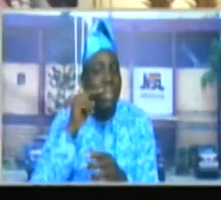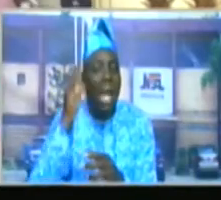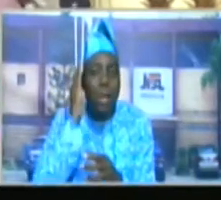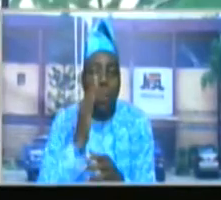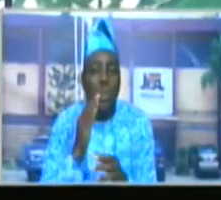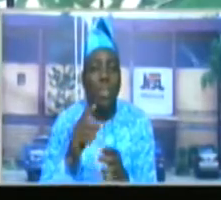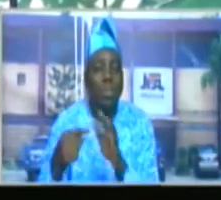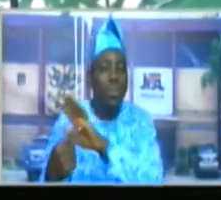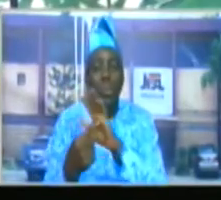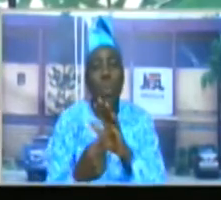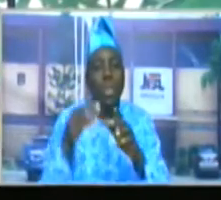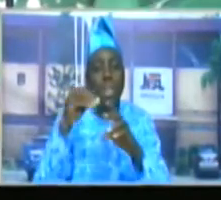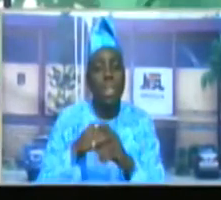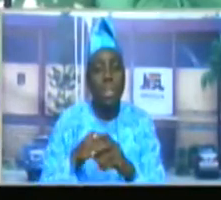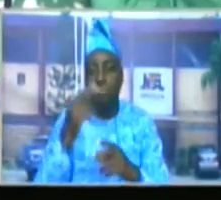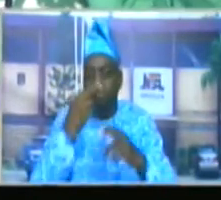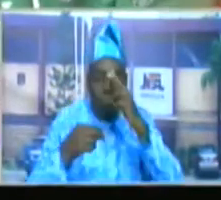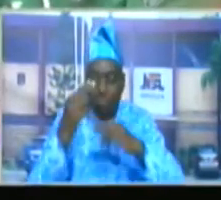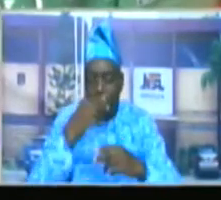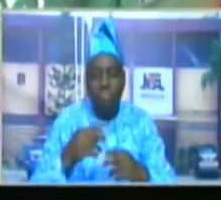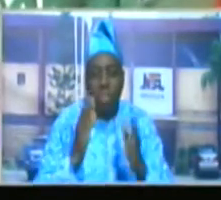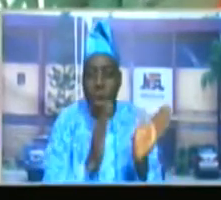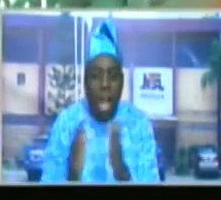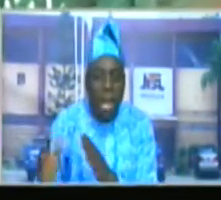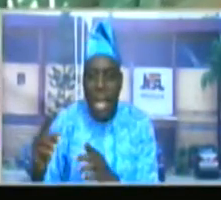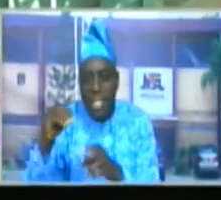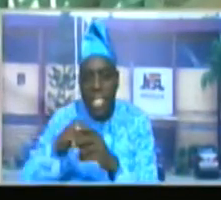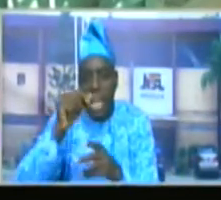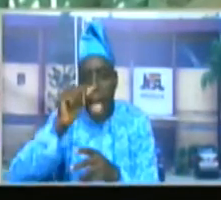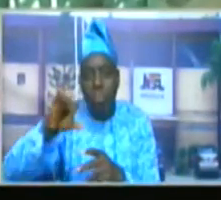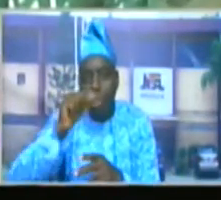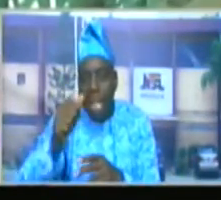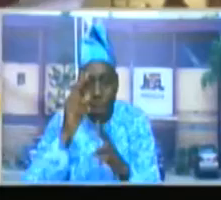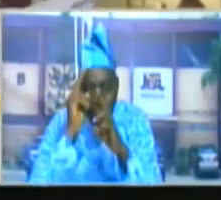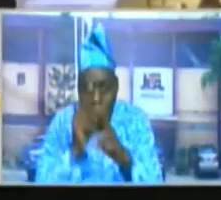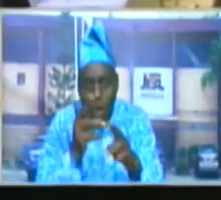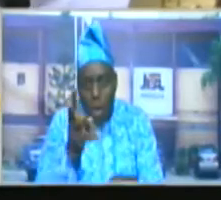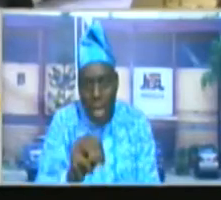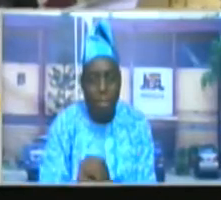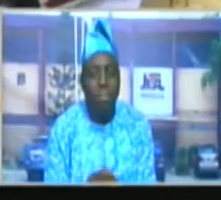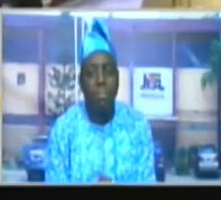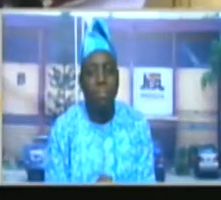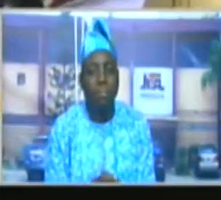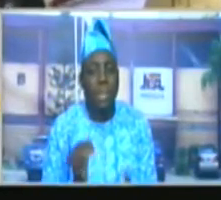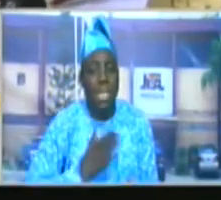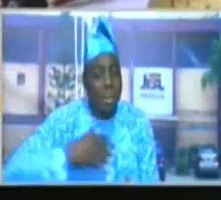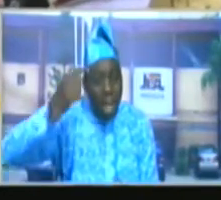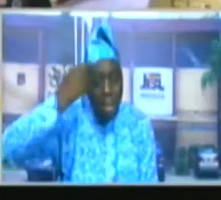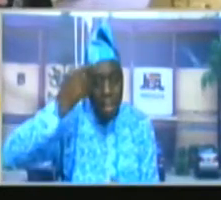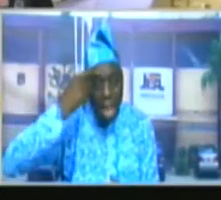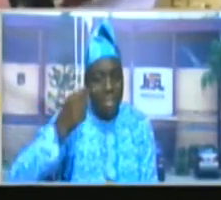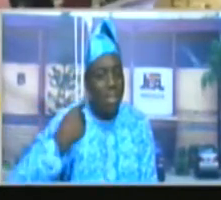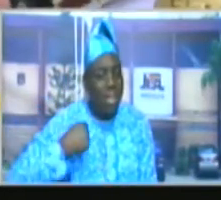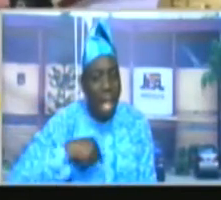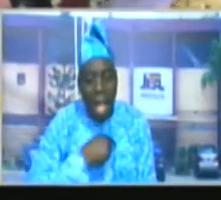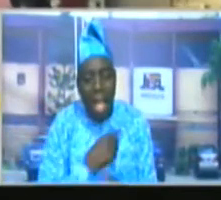gave the charge at a reception organized by the High Commission in Abuja in honor of the contingent. If my mind may conceive it, if